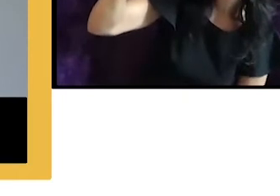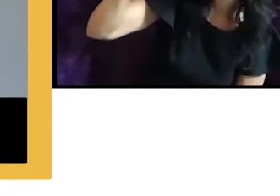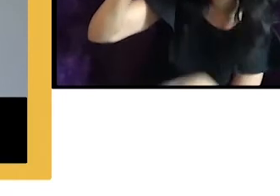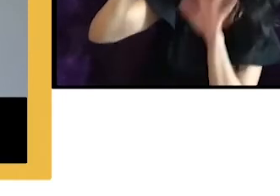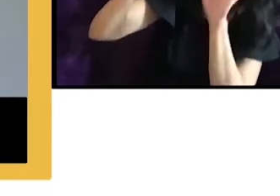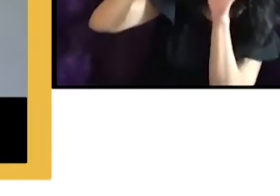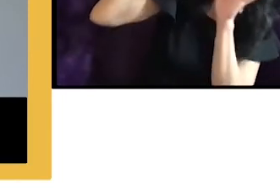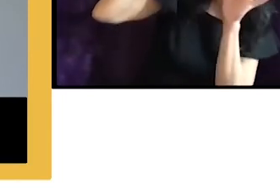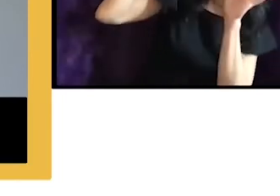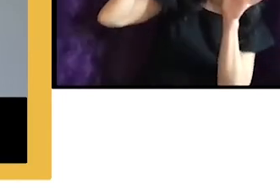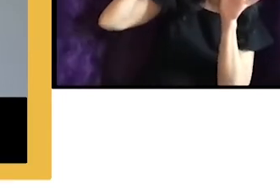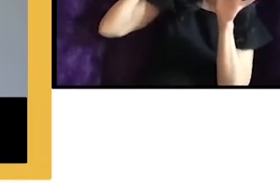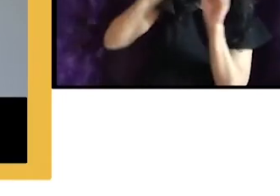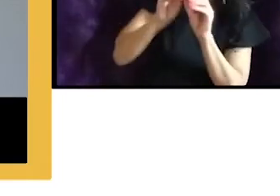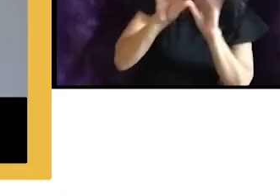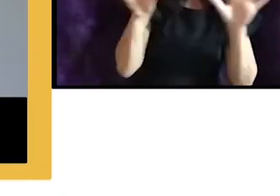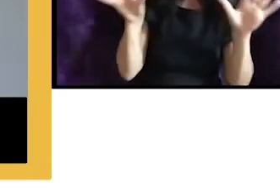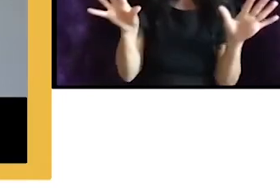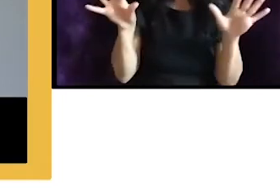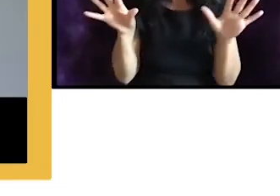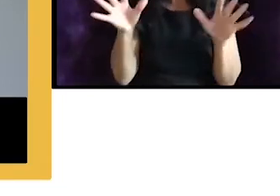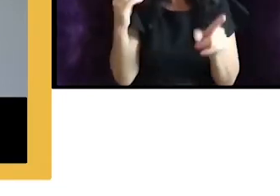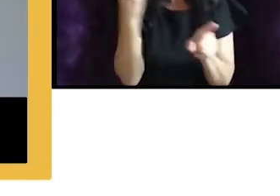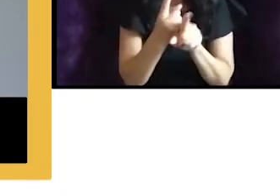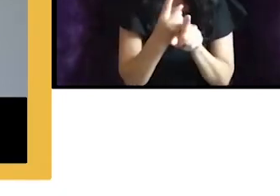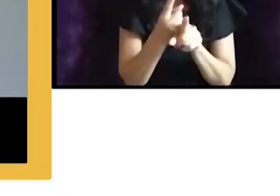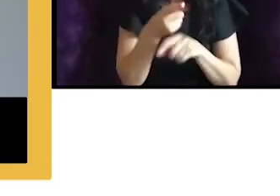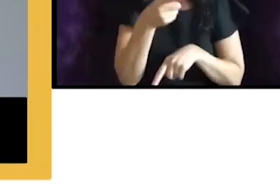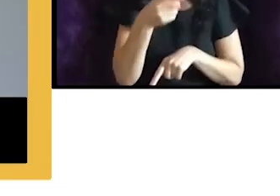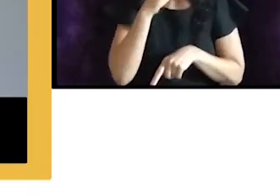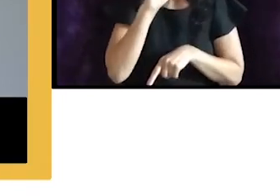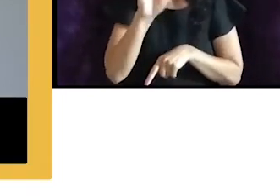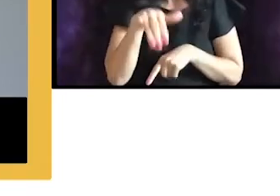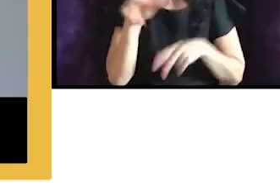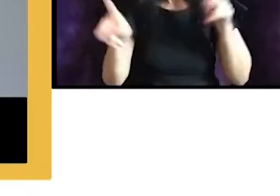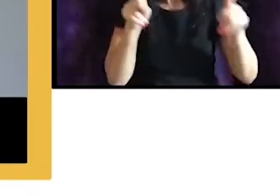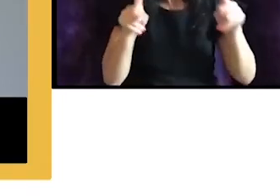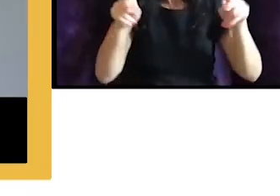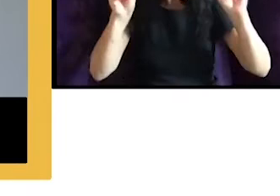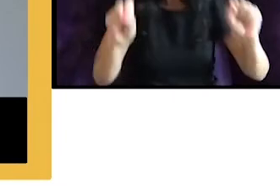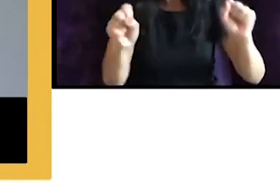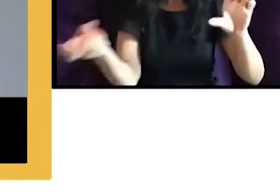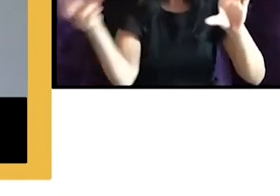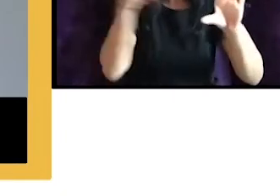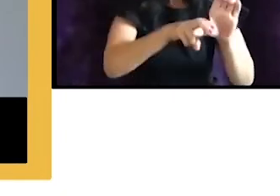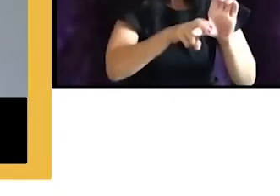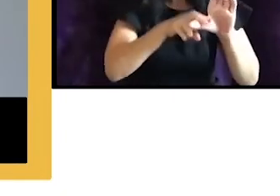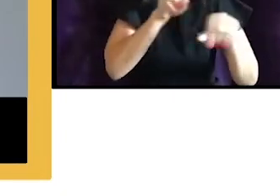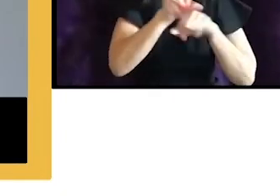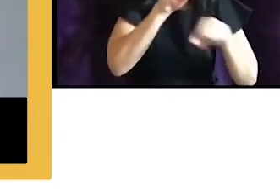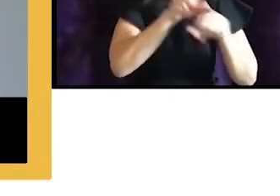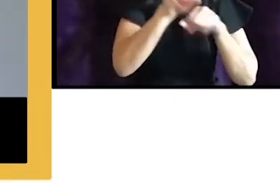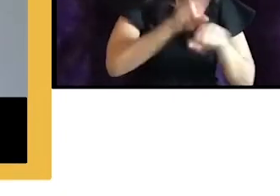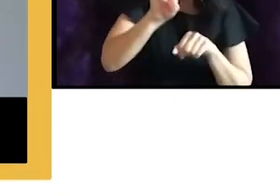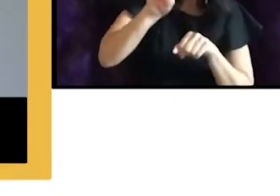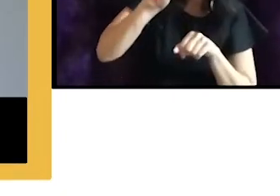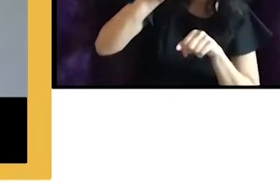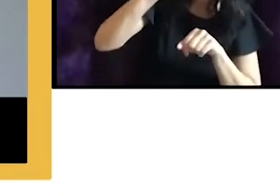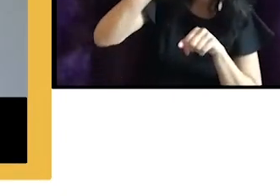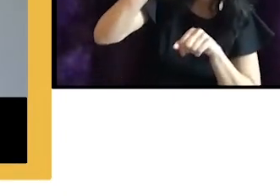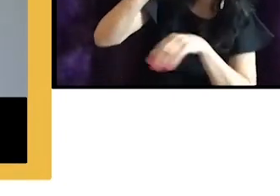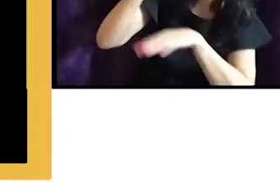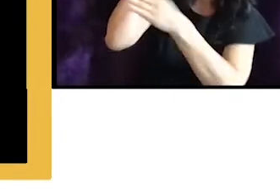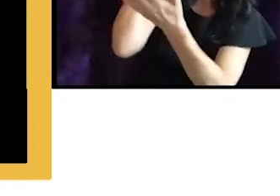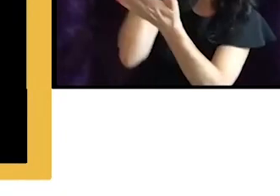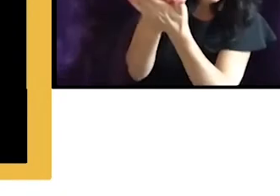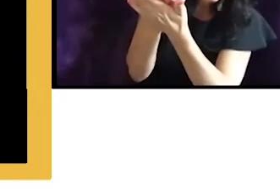and bright? Did you know people can go up there on spaceships? Think about